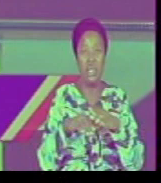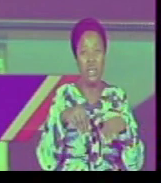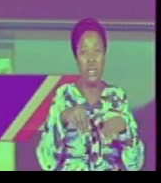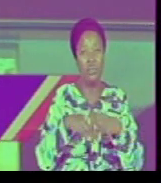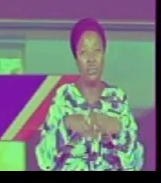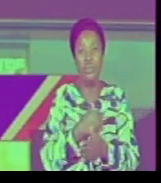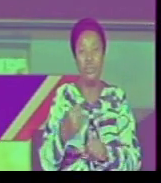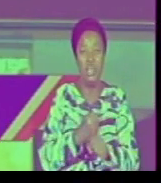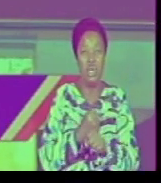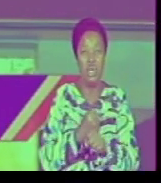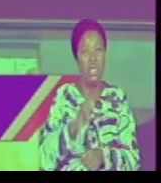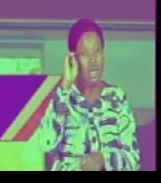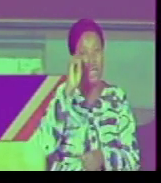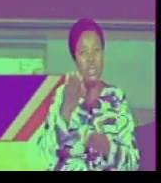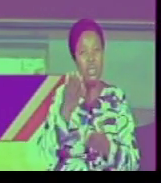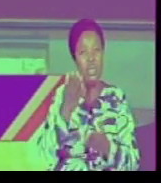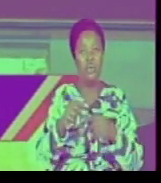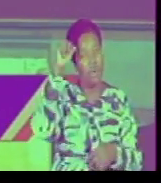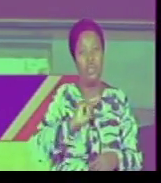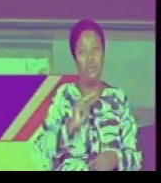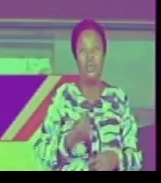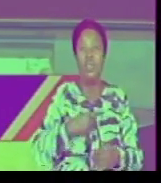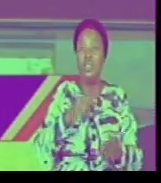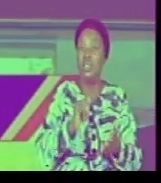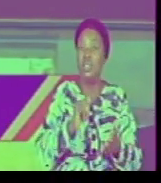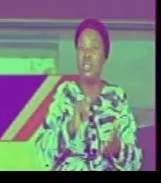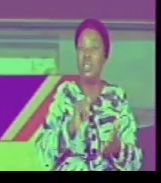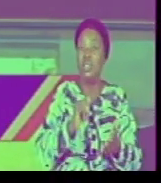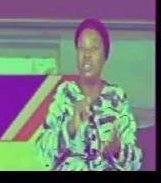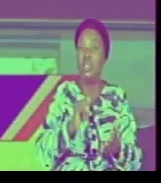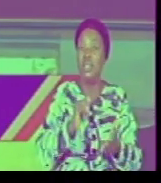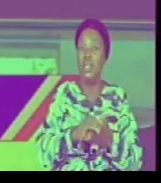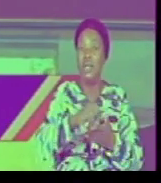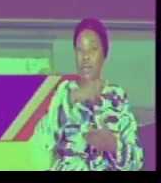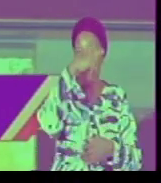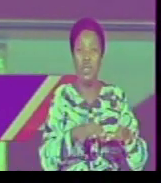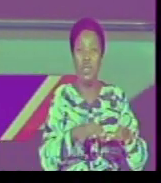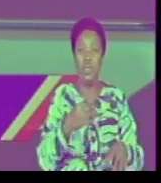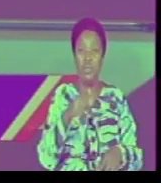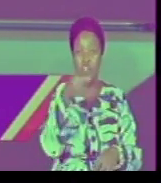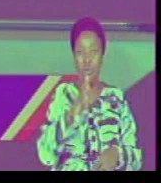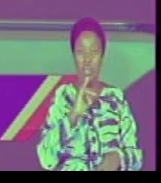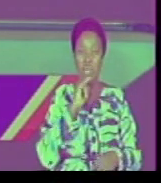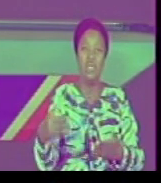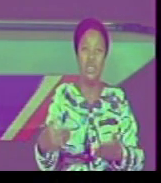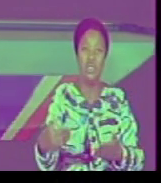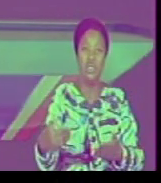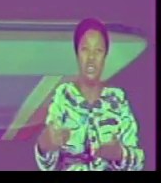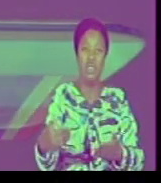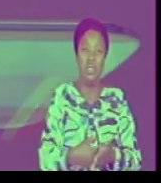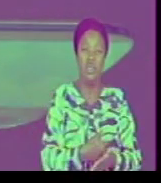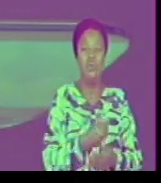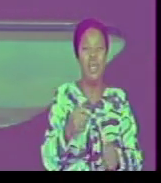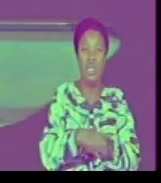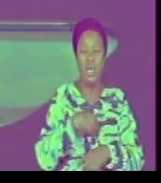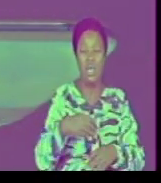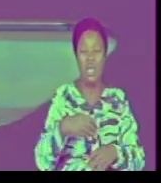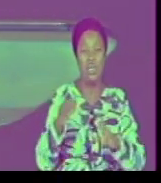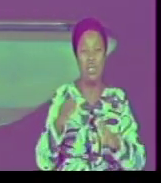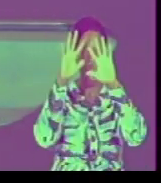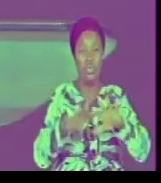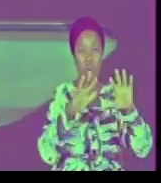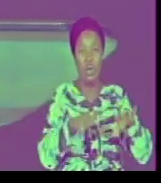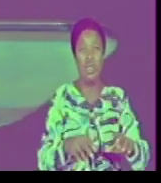us that because the mercies of the Lord are new every day, and he showers his blessing upon